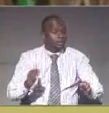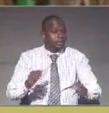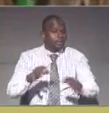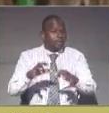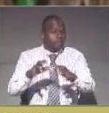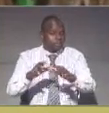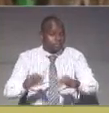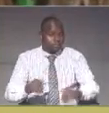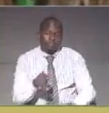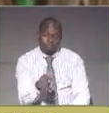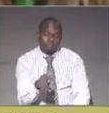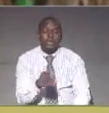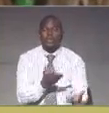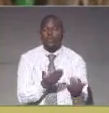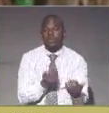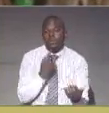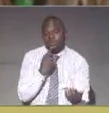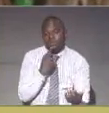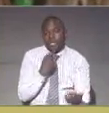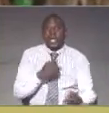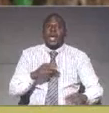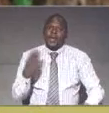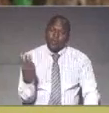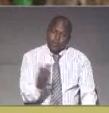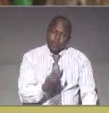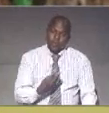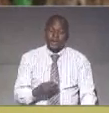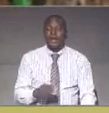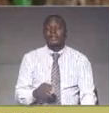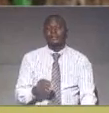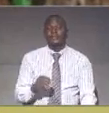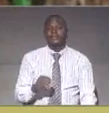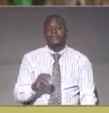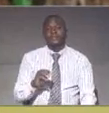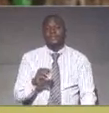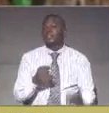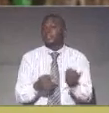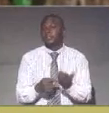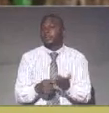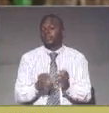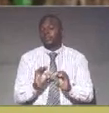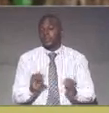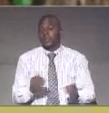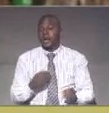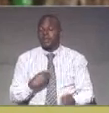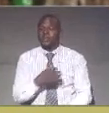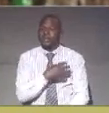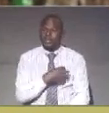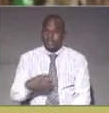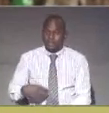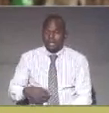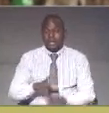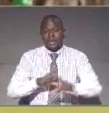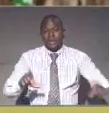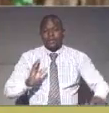shrub, said, no, wait. We as the division, we are not technical. We have a military land